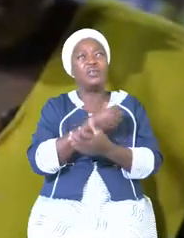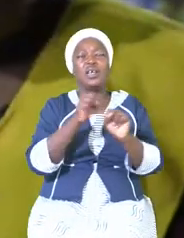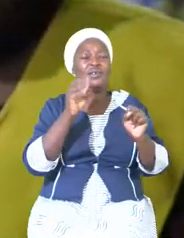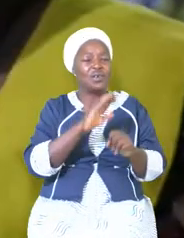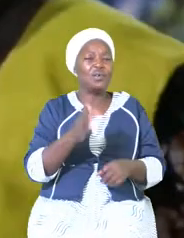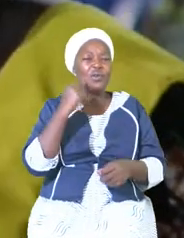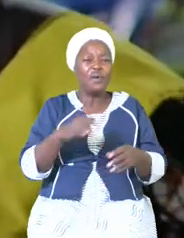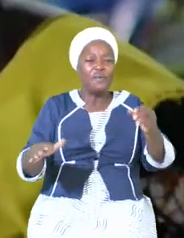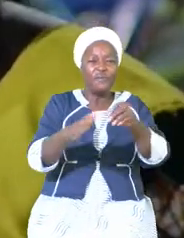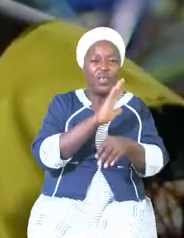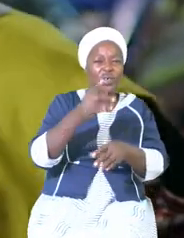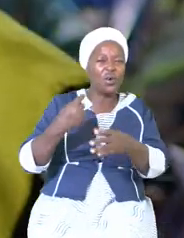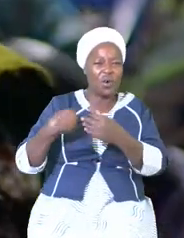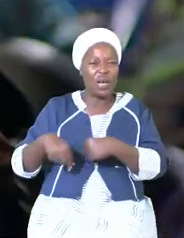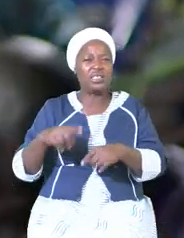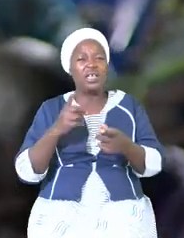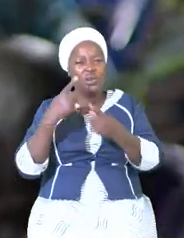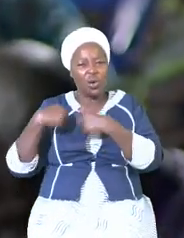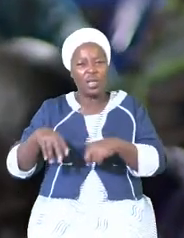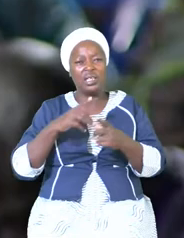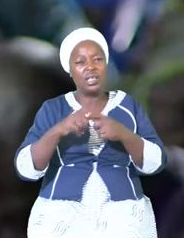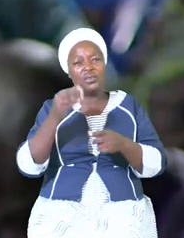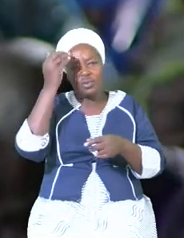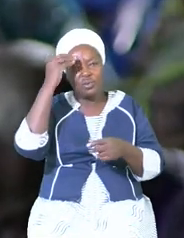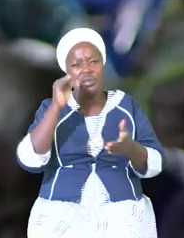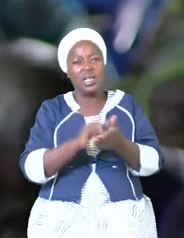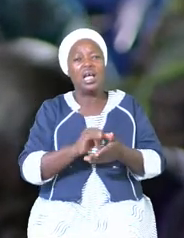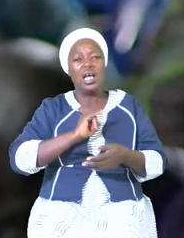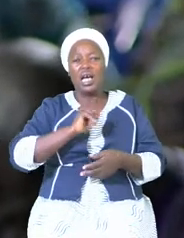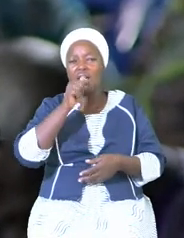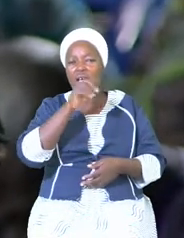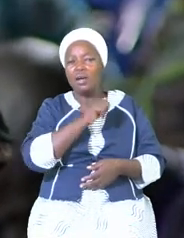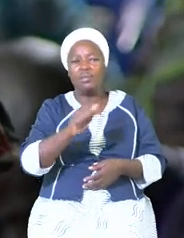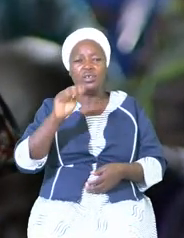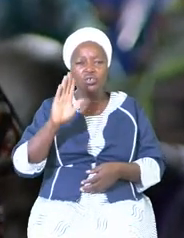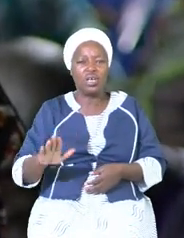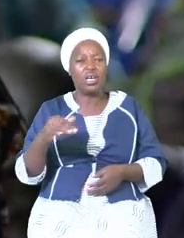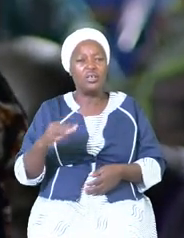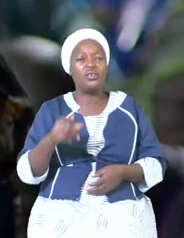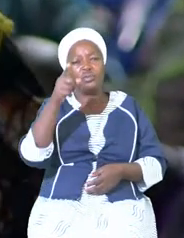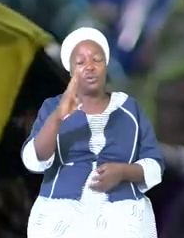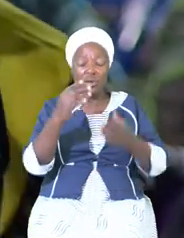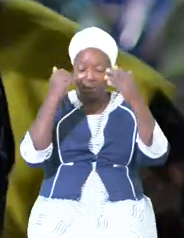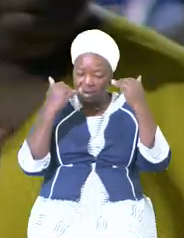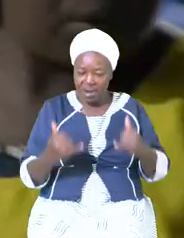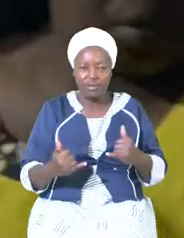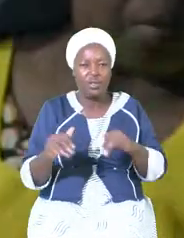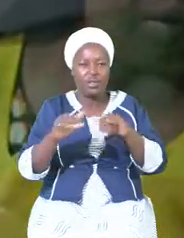your heart. You will know, I am a child of God now. Do that, do